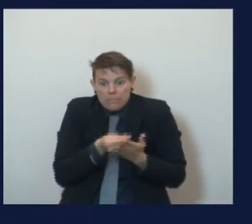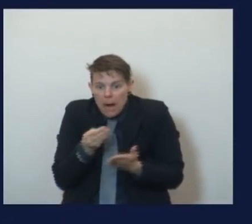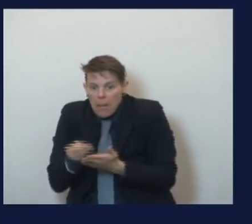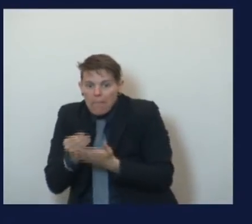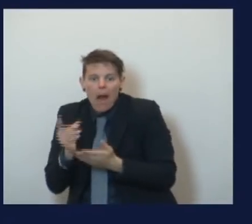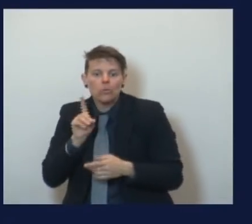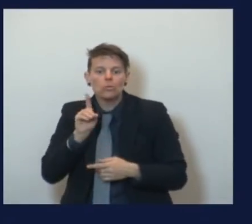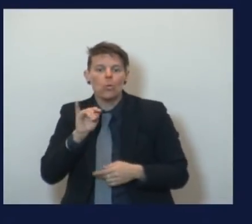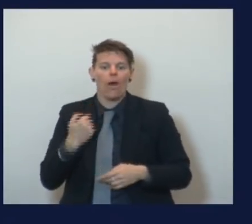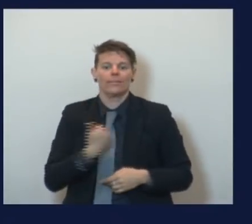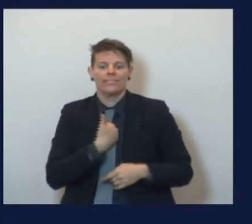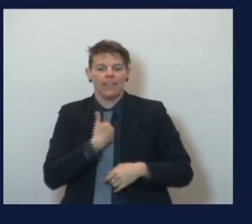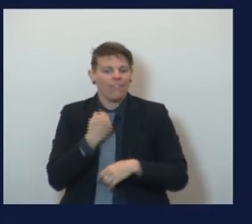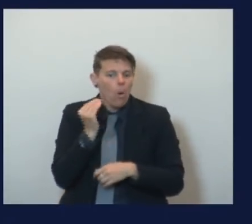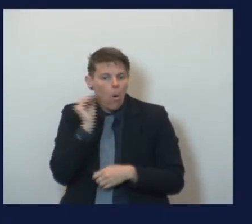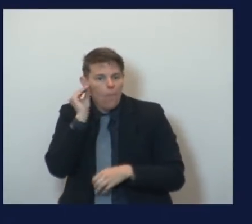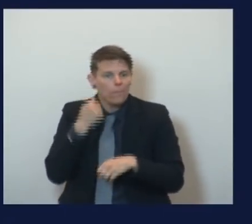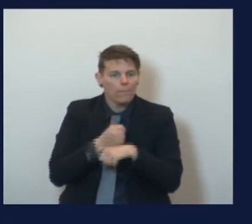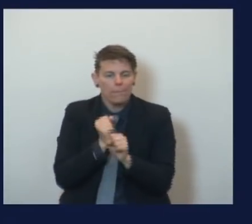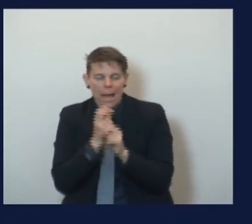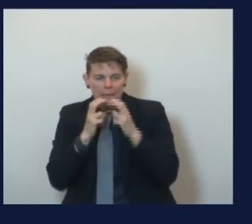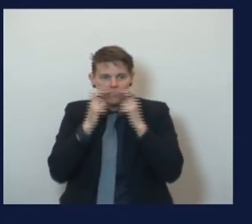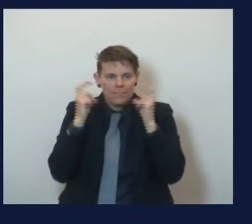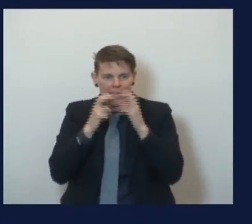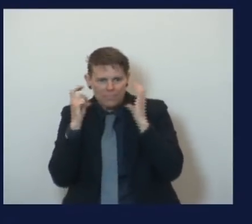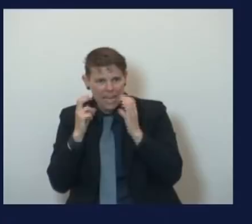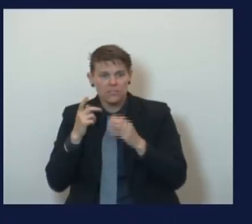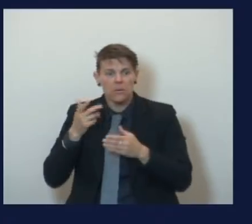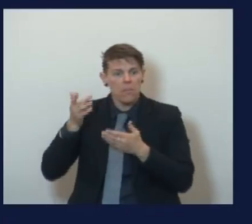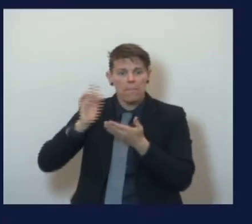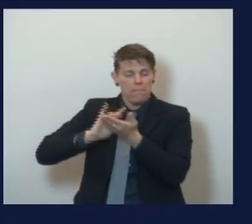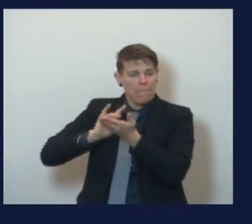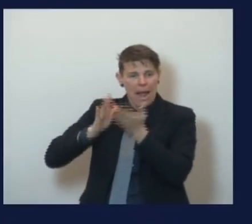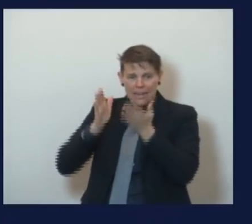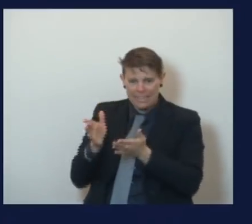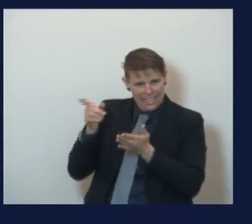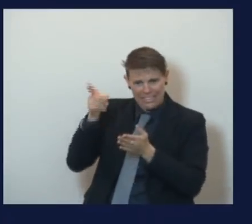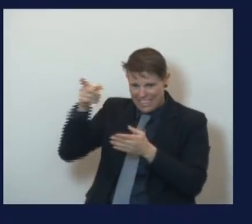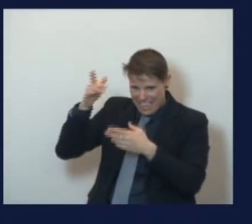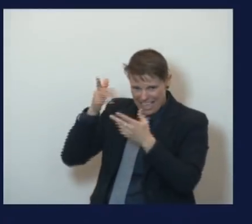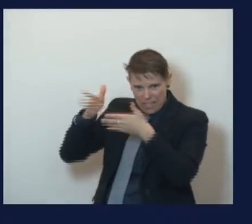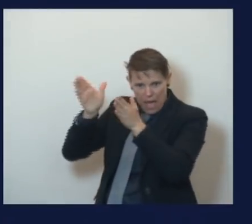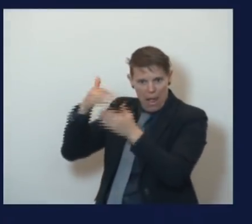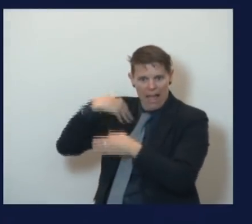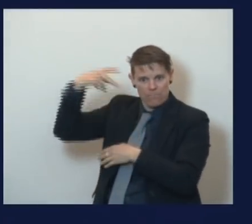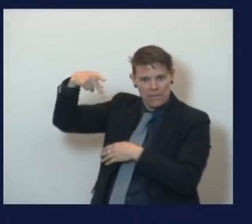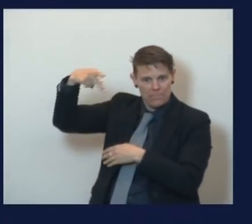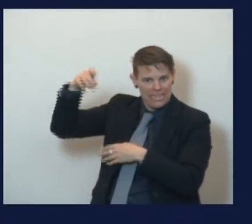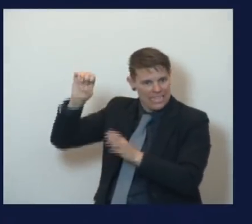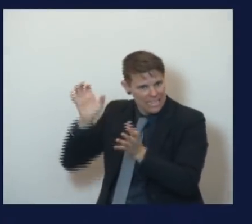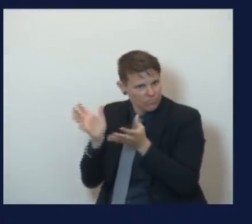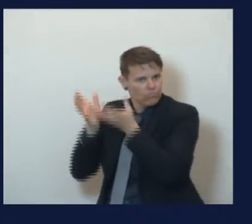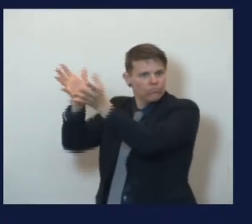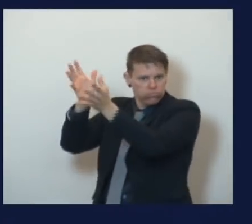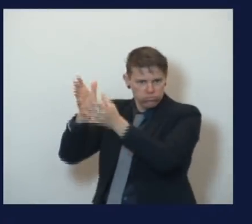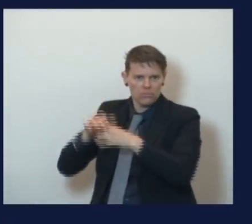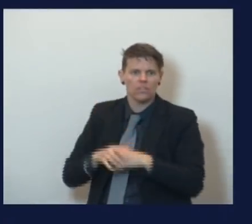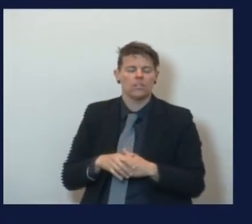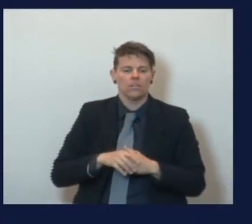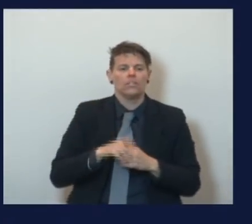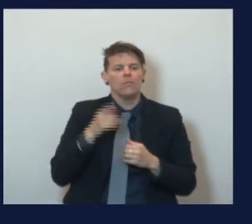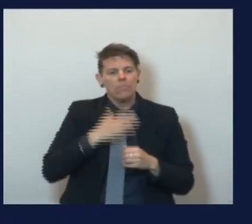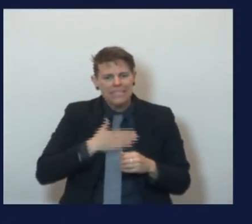first responding services. And you got to train all of your employees on daily cleaning and